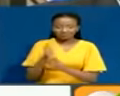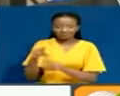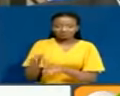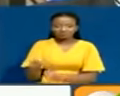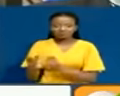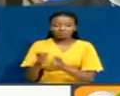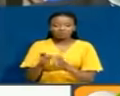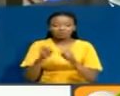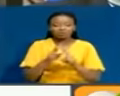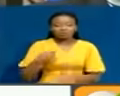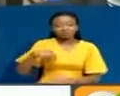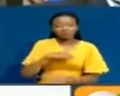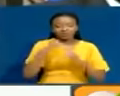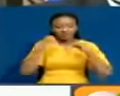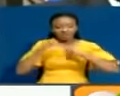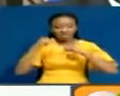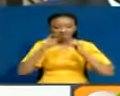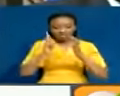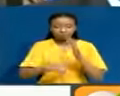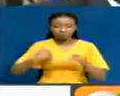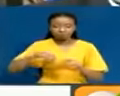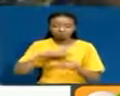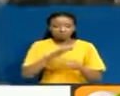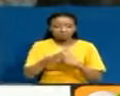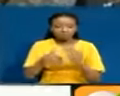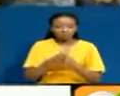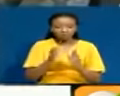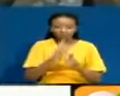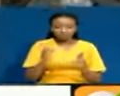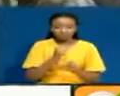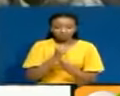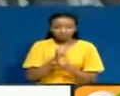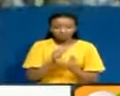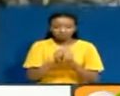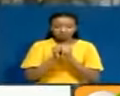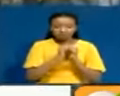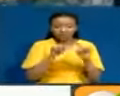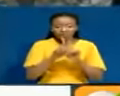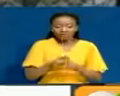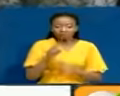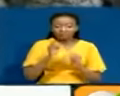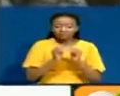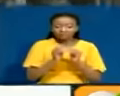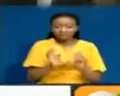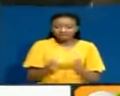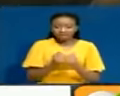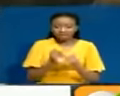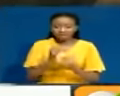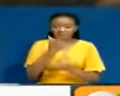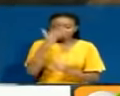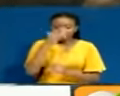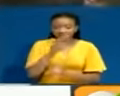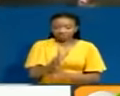agreed with them that we are all on this march together. Mkutano huu kijiri siku mbili baada ya mikutano